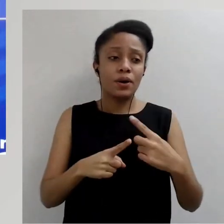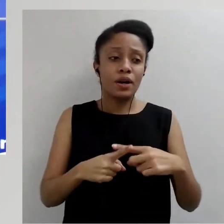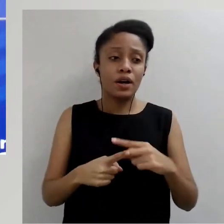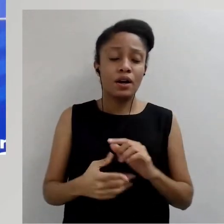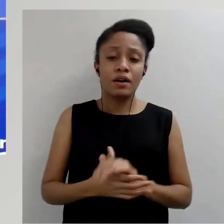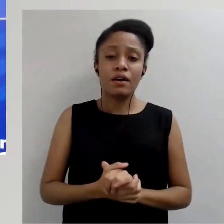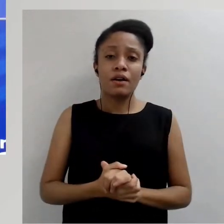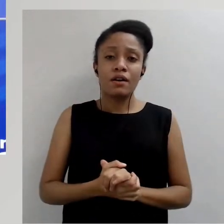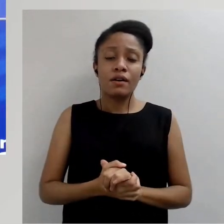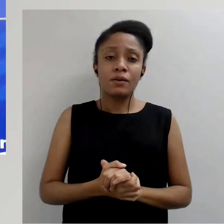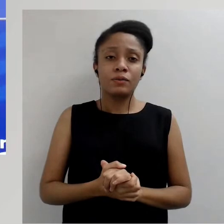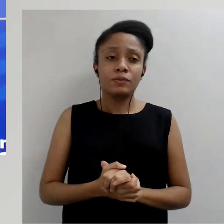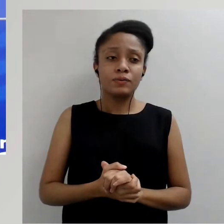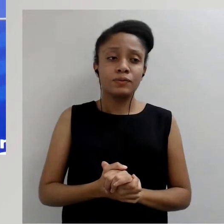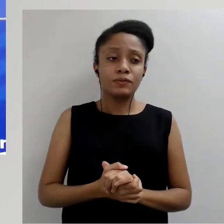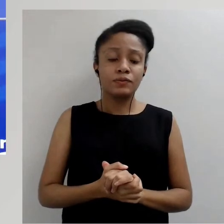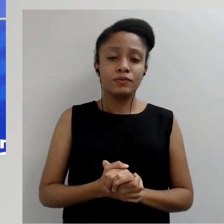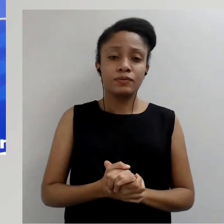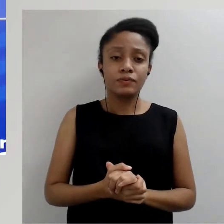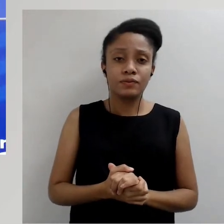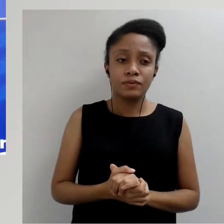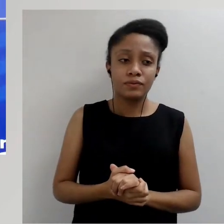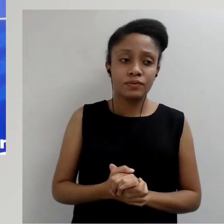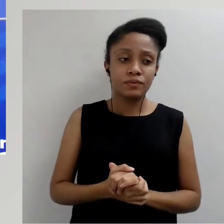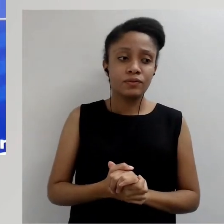we did